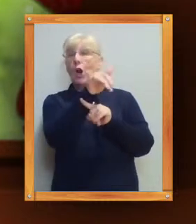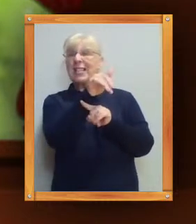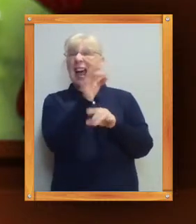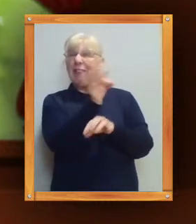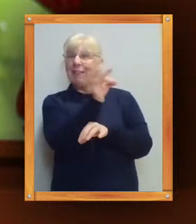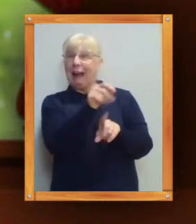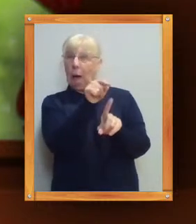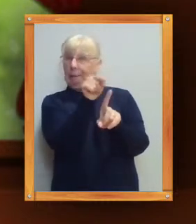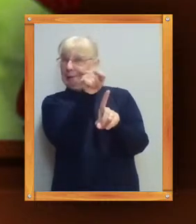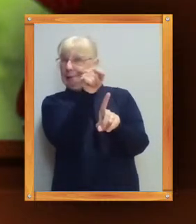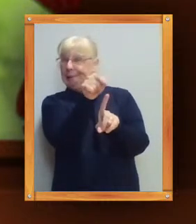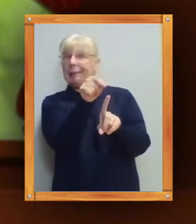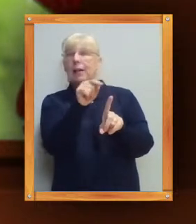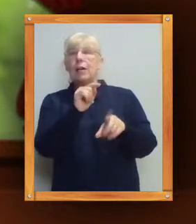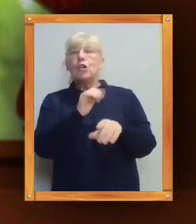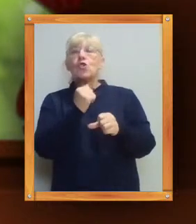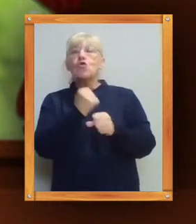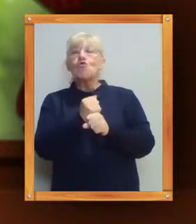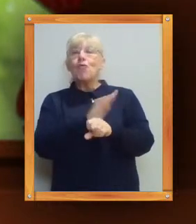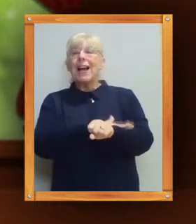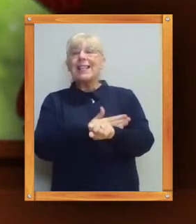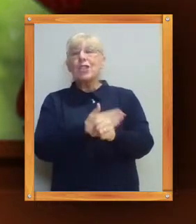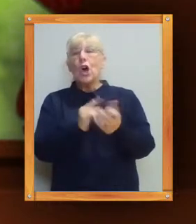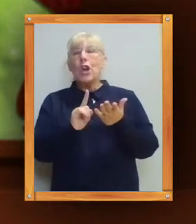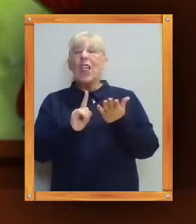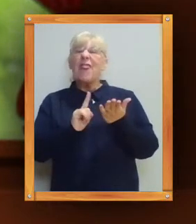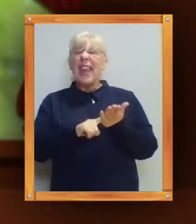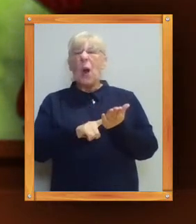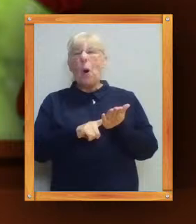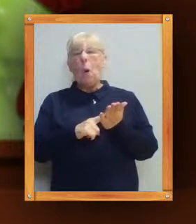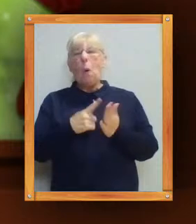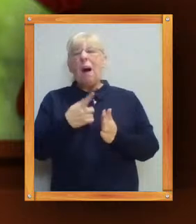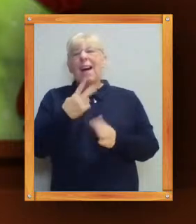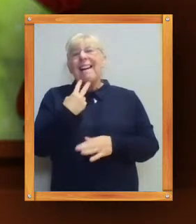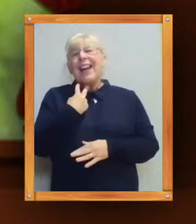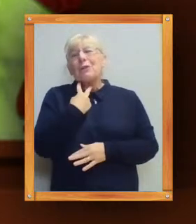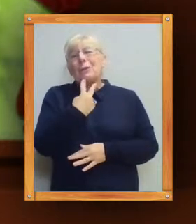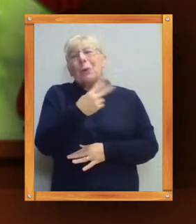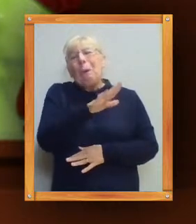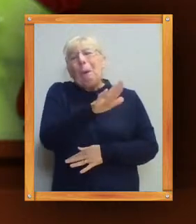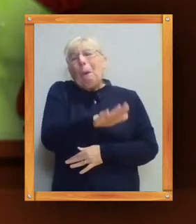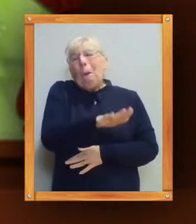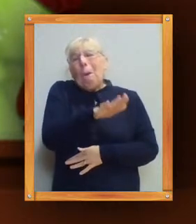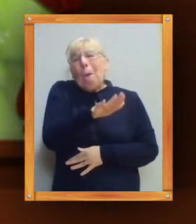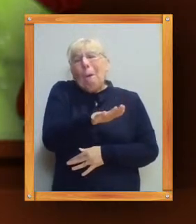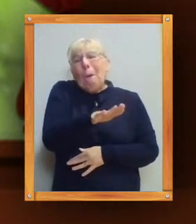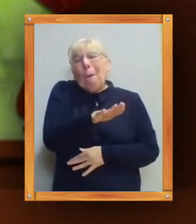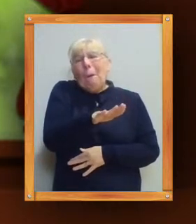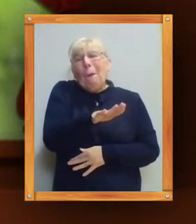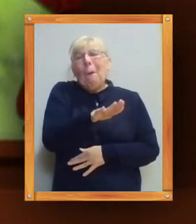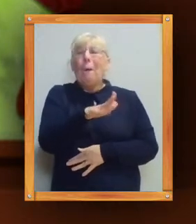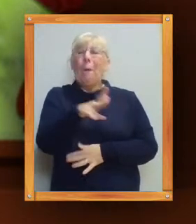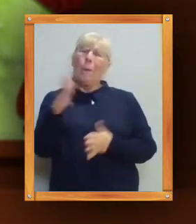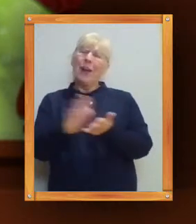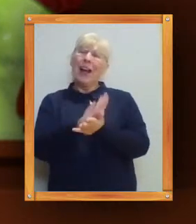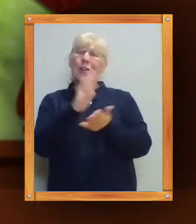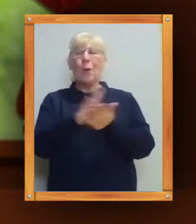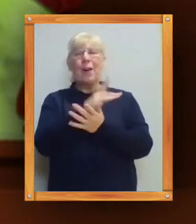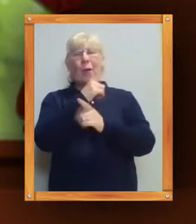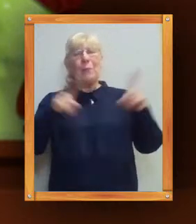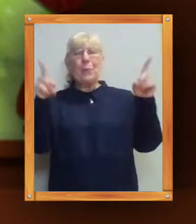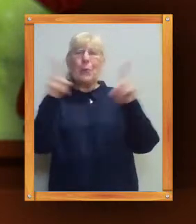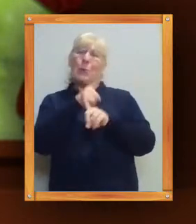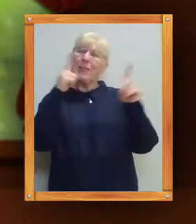Theo. He's just 2 years old, bless. Loving all the music and cheer that we're able to bring here on our virtual switch-on from Moores Lane